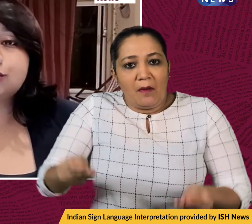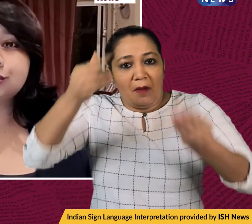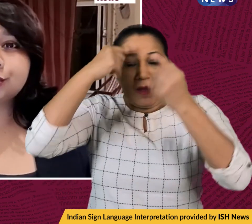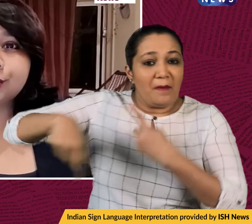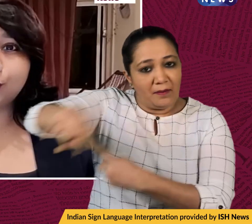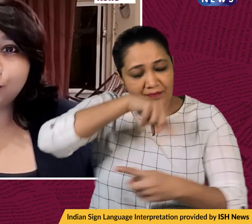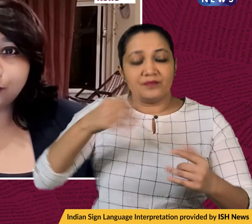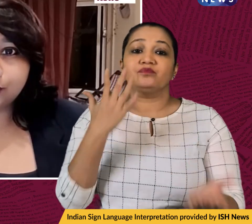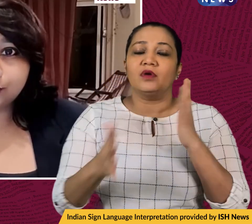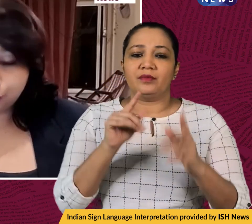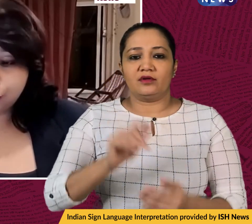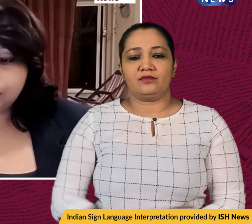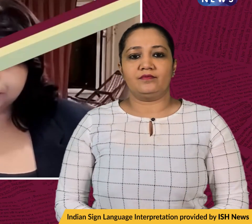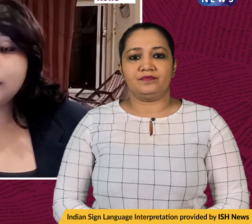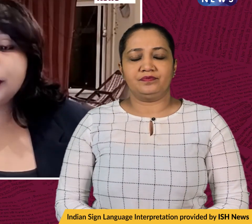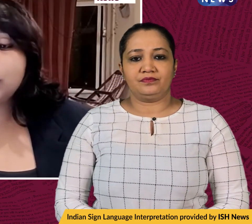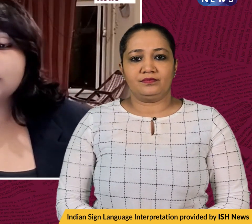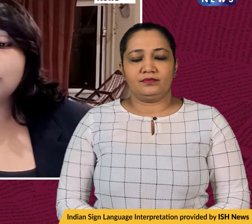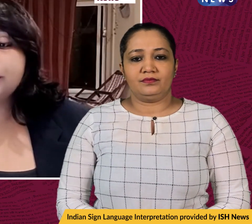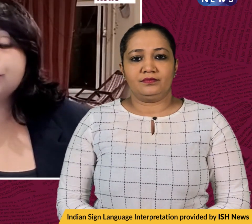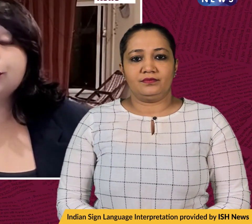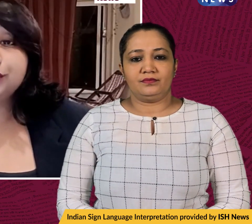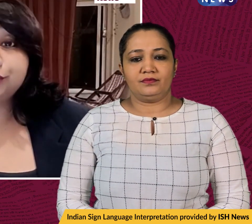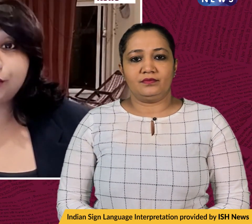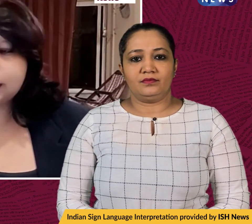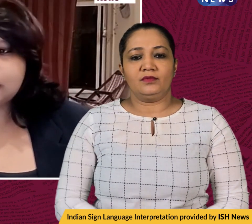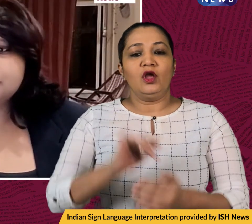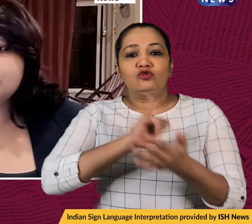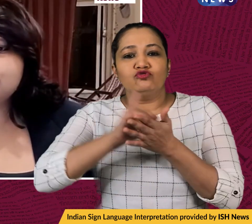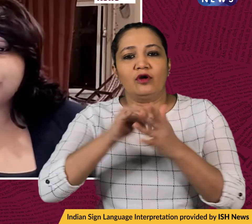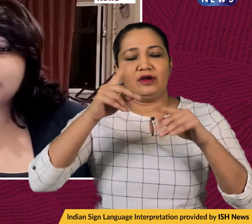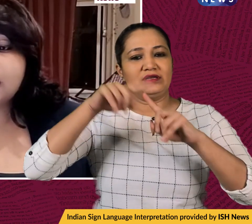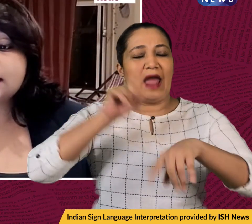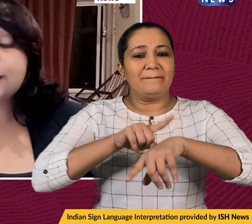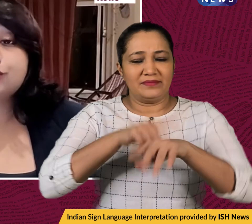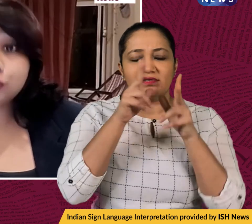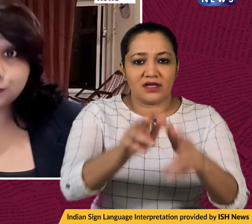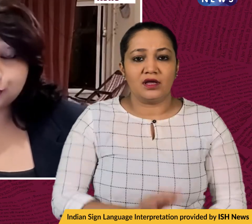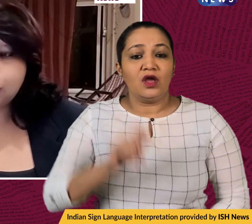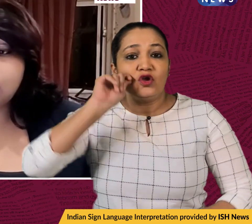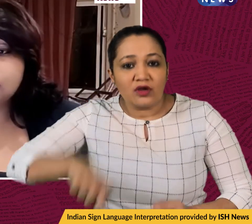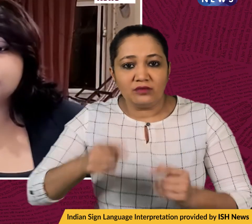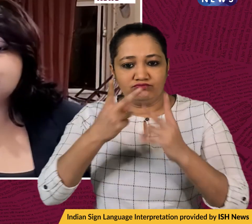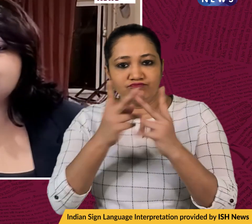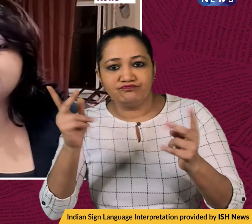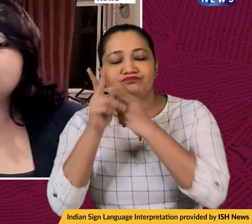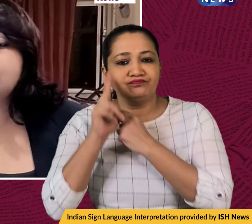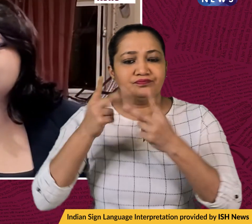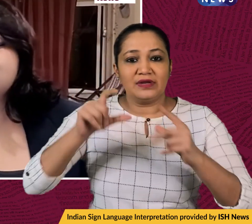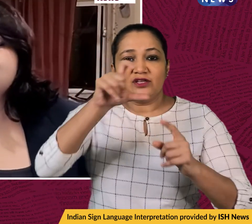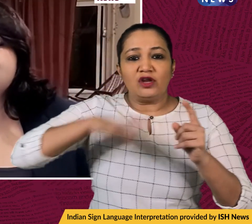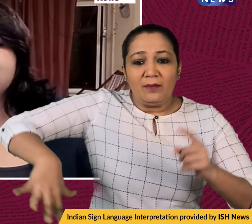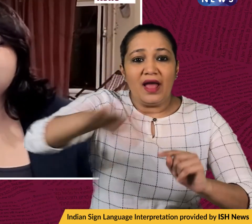growing tensions over Ukraine. Meanwhile, according to the New York Times, Ukraine has sent troops to guard the